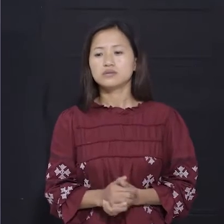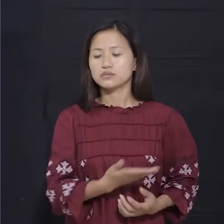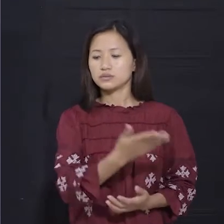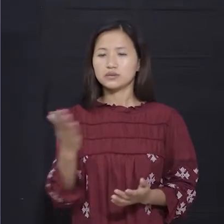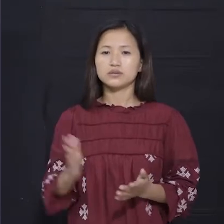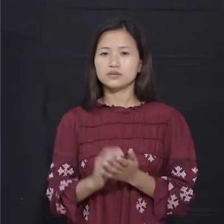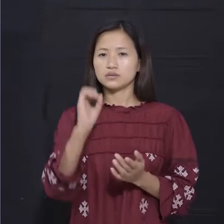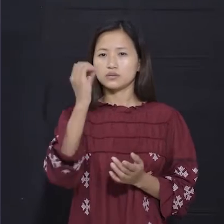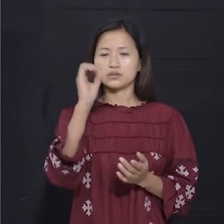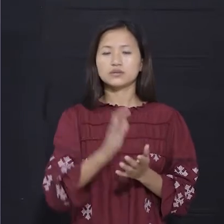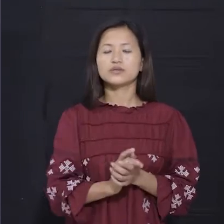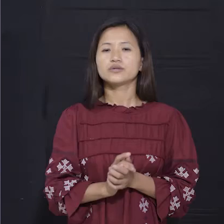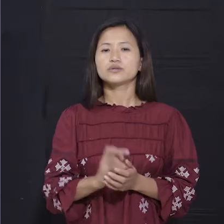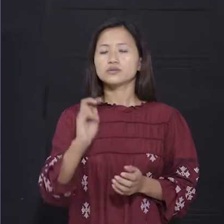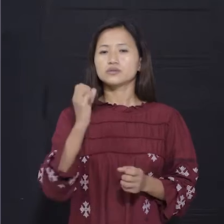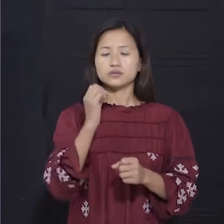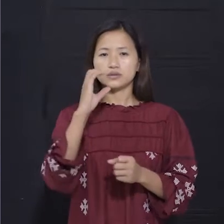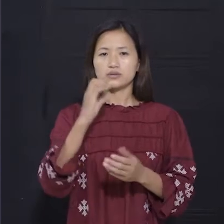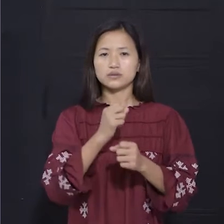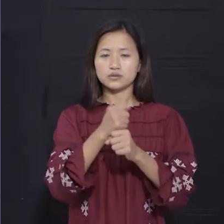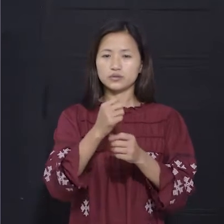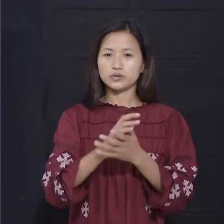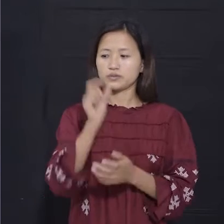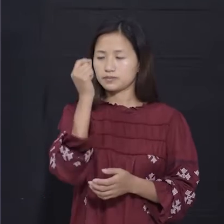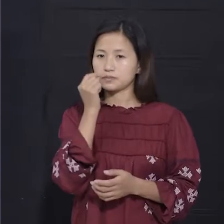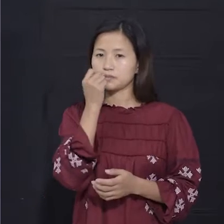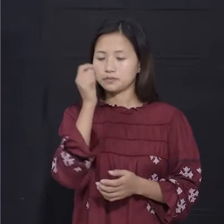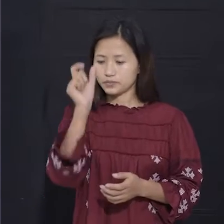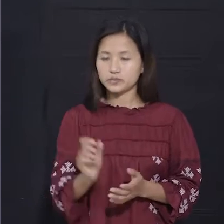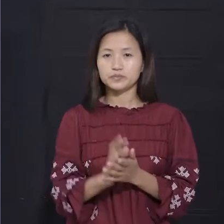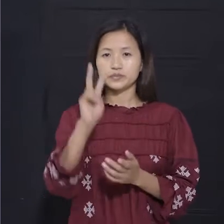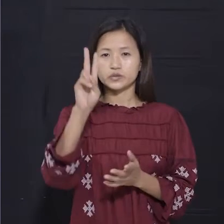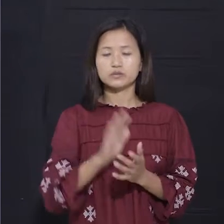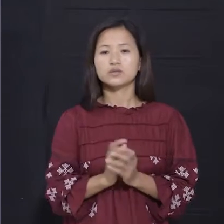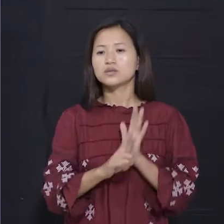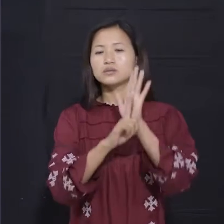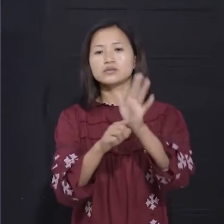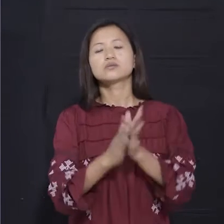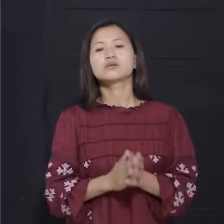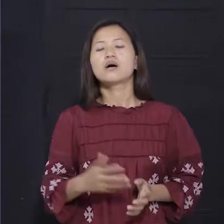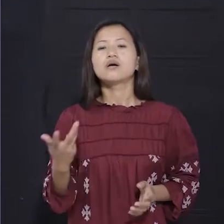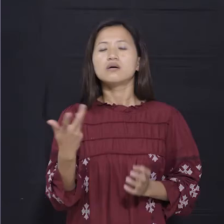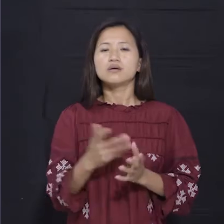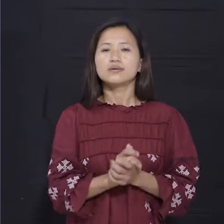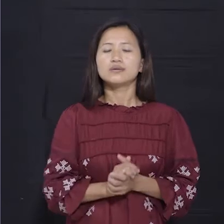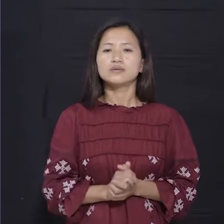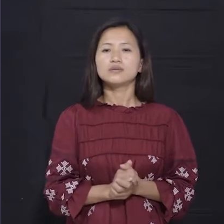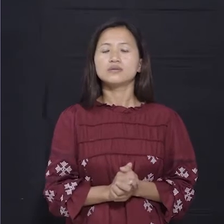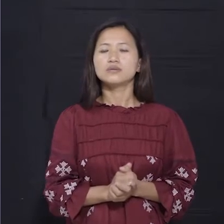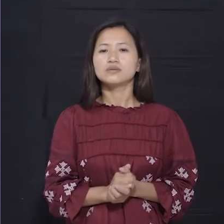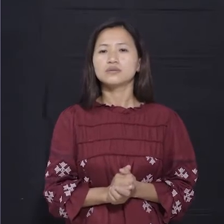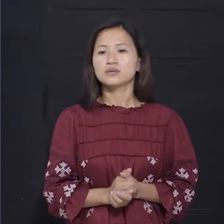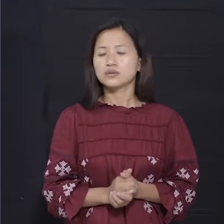are coins of Chandragupta II which are found, and it shows the how